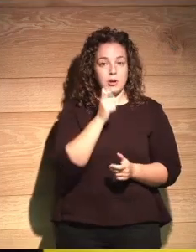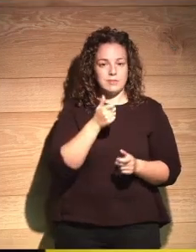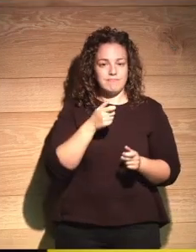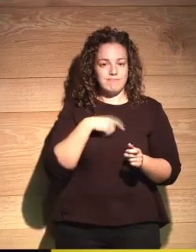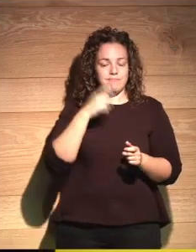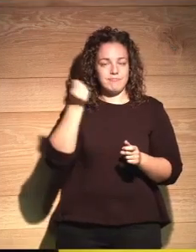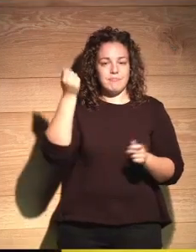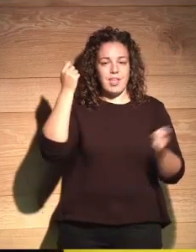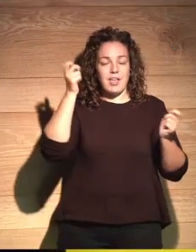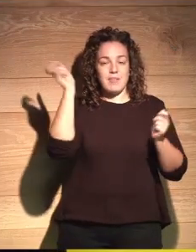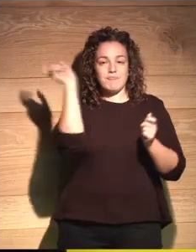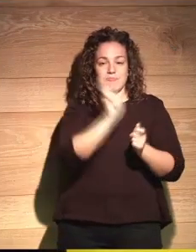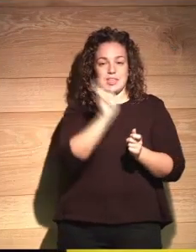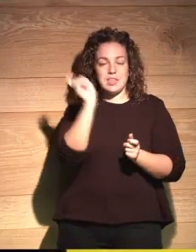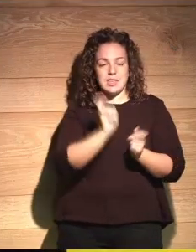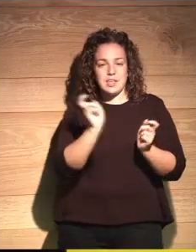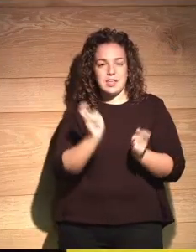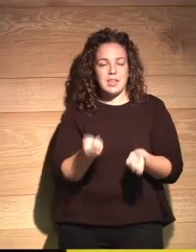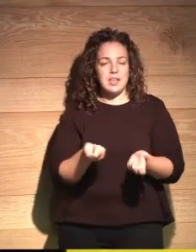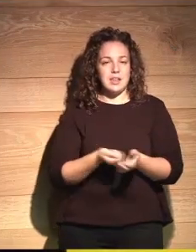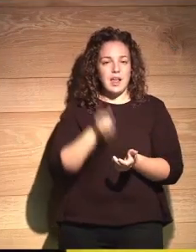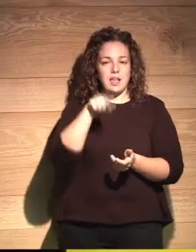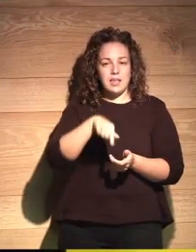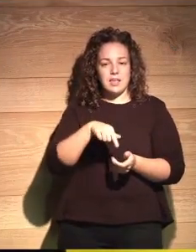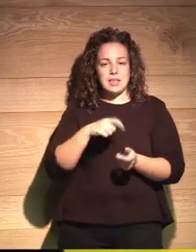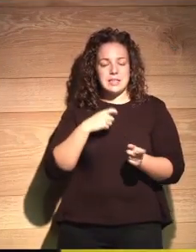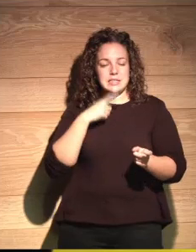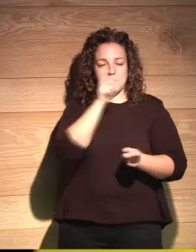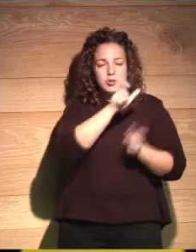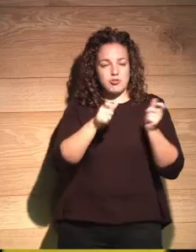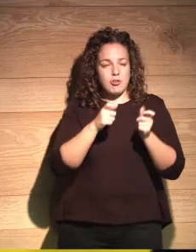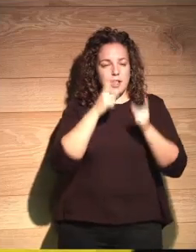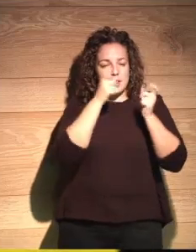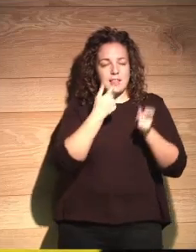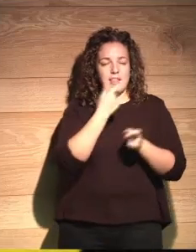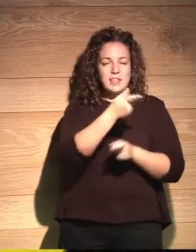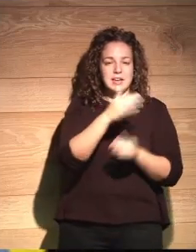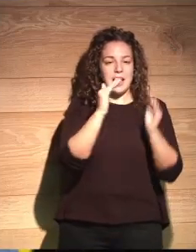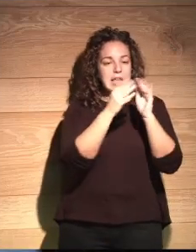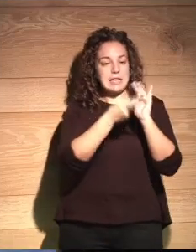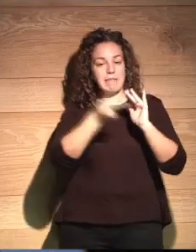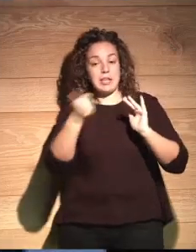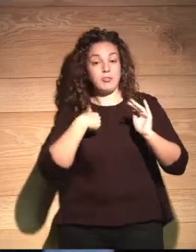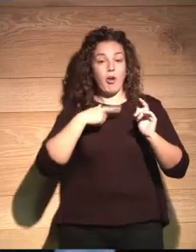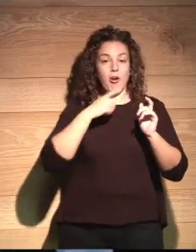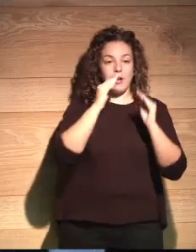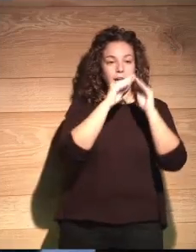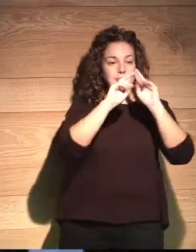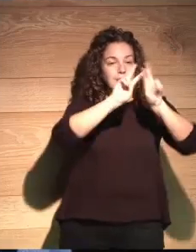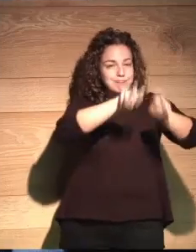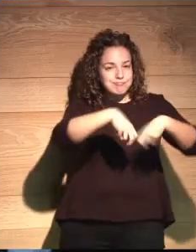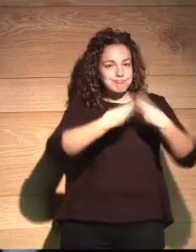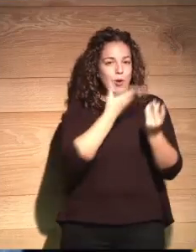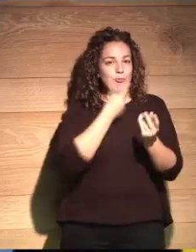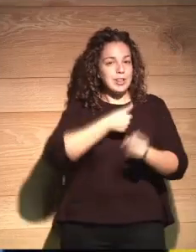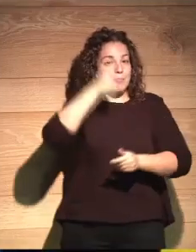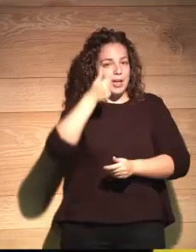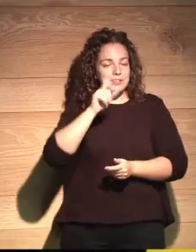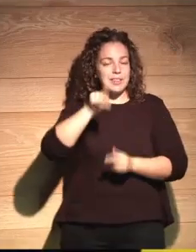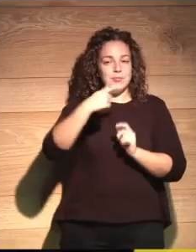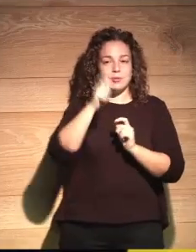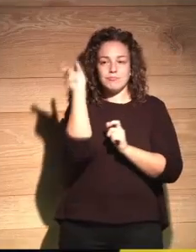been something like this. These people come, these actors, very significant actors, and they say, just out of this